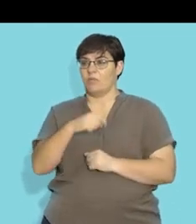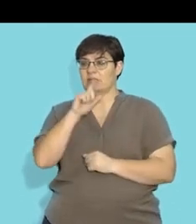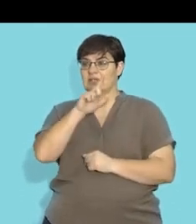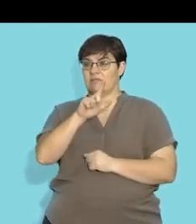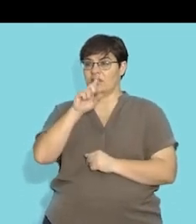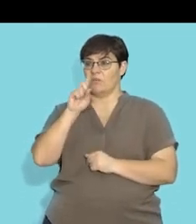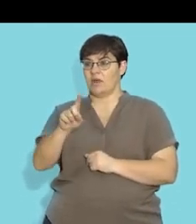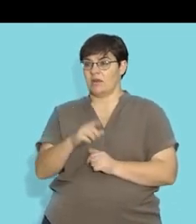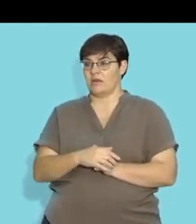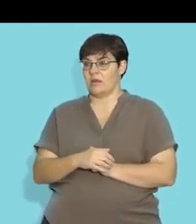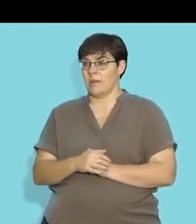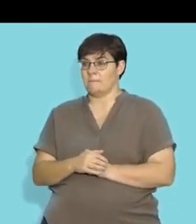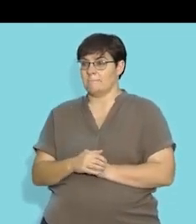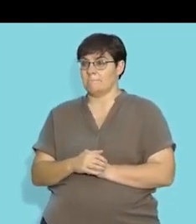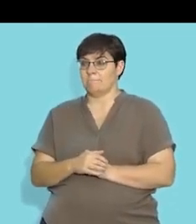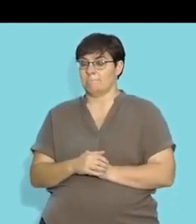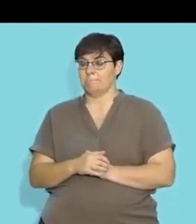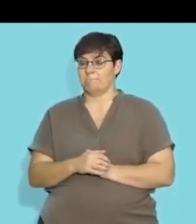Okay?